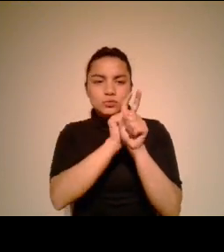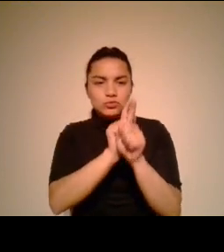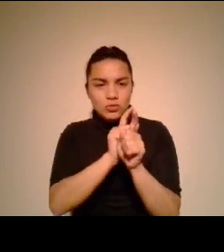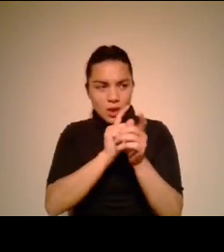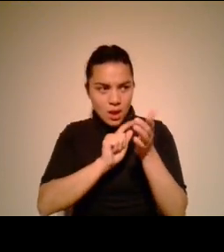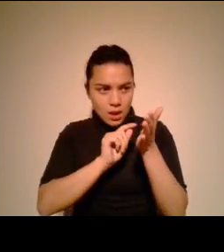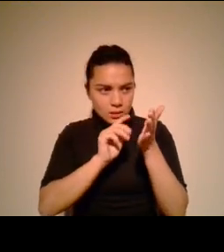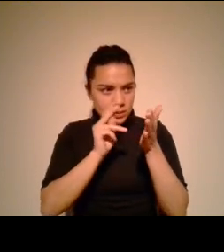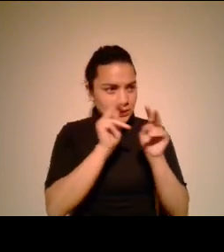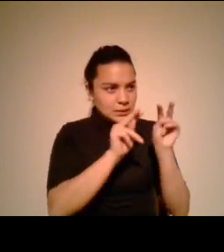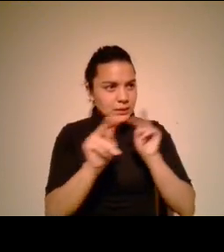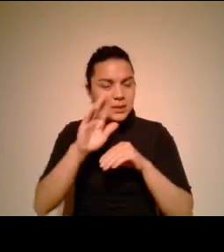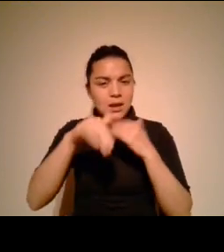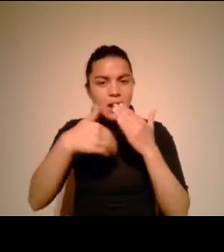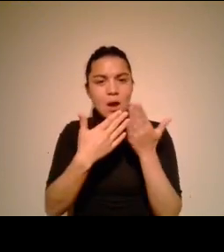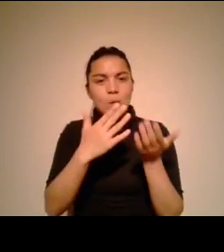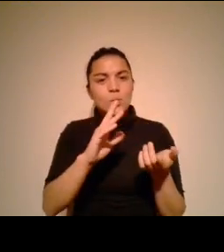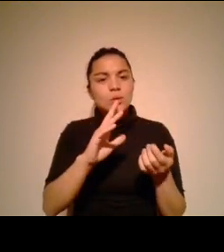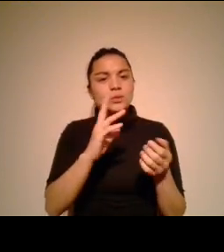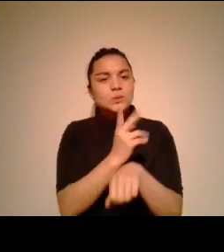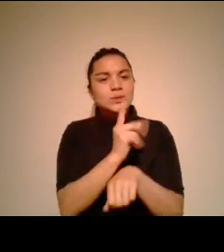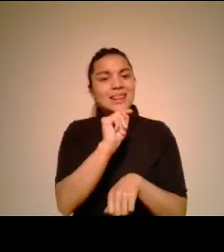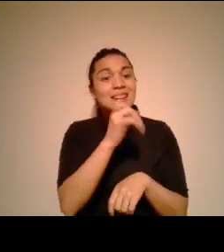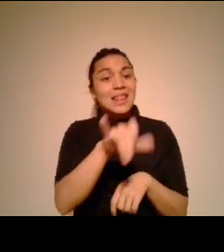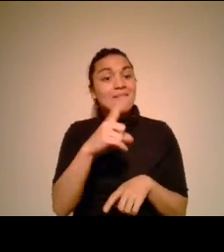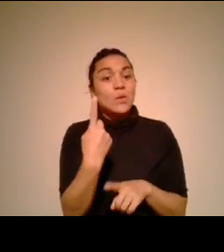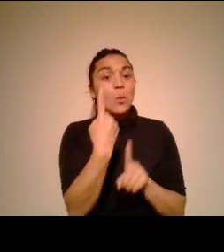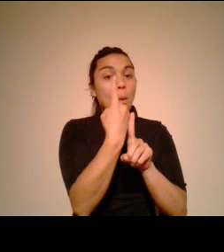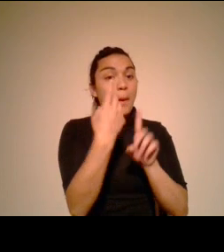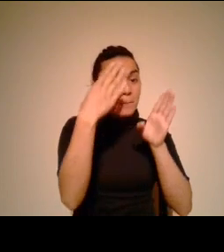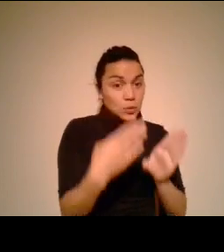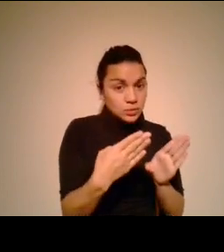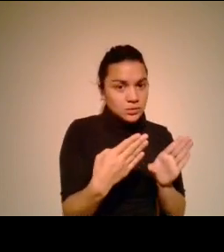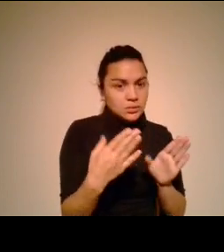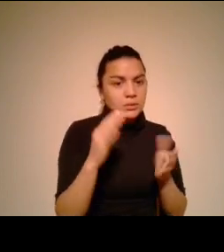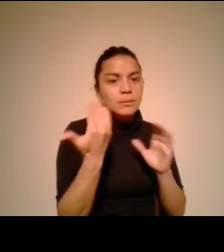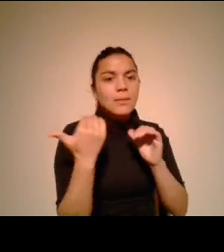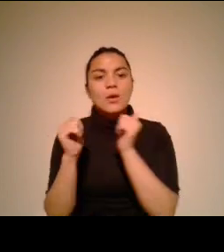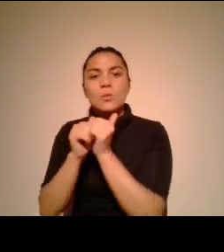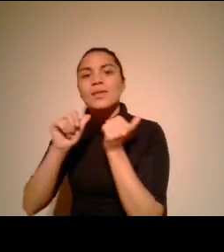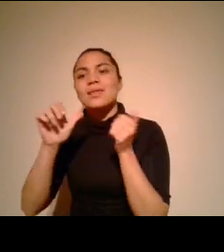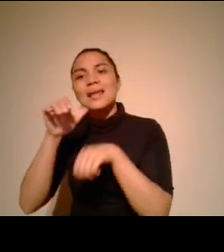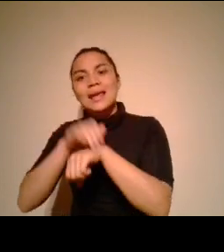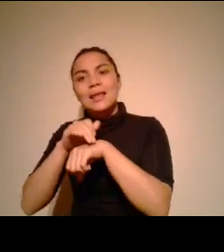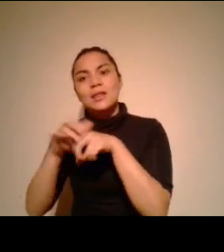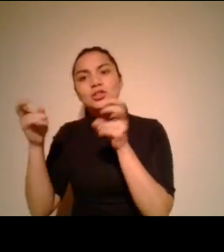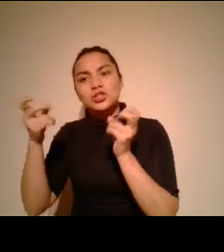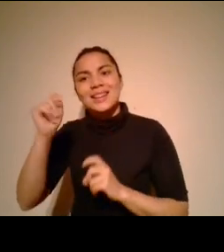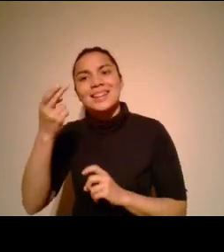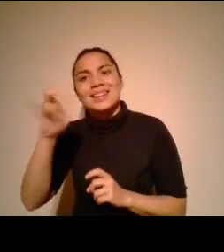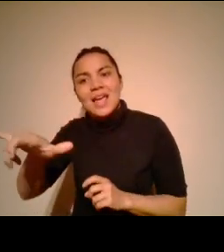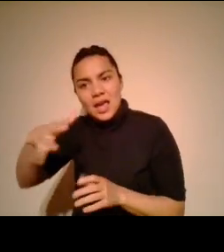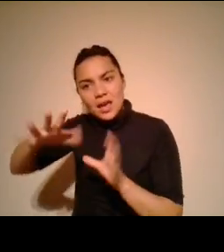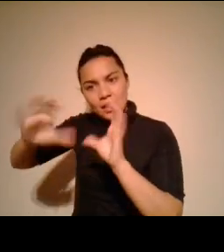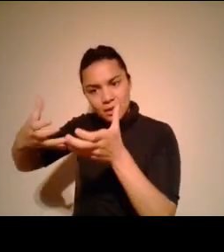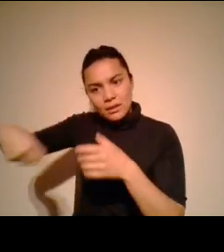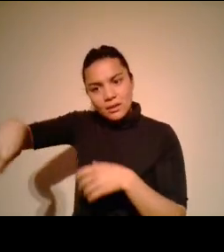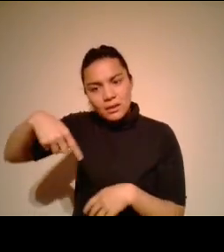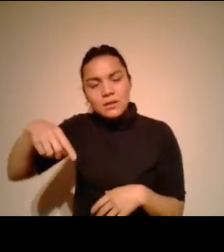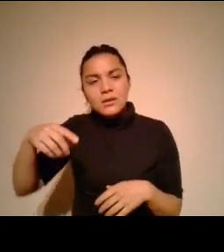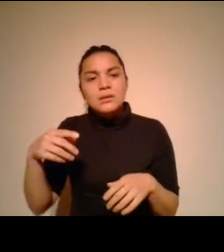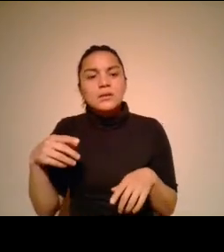is interacting with the pronominal paradigm in English. And that means one of the ways that I'm looking at it is sort of